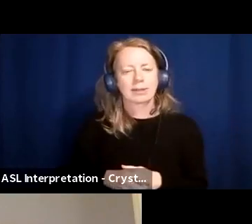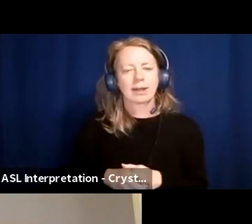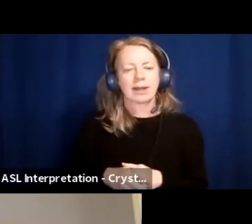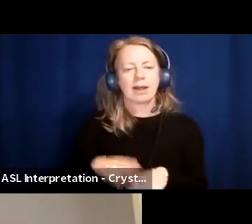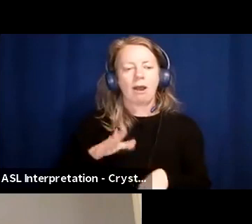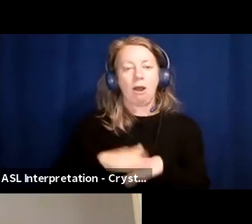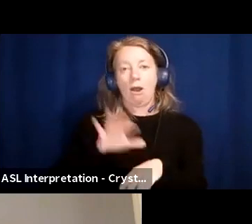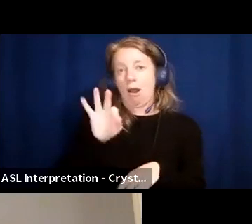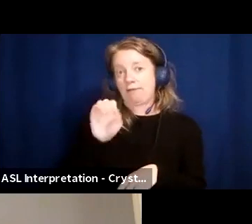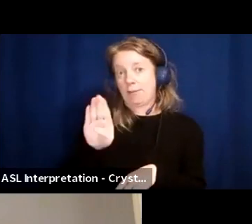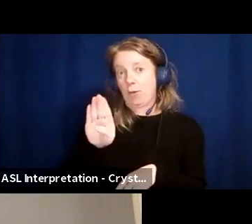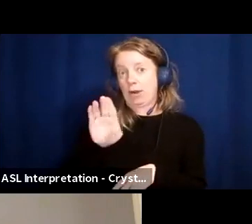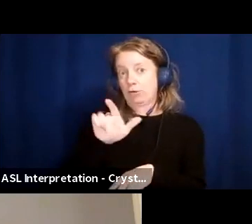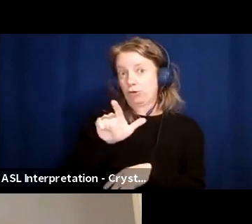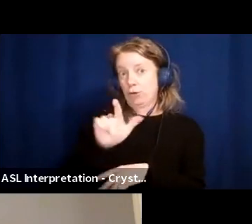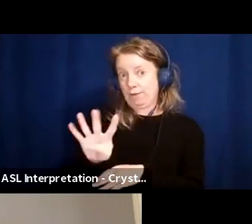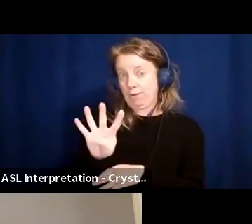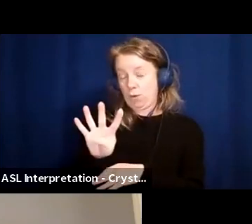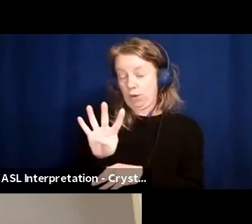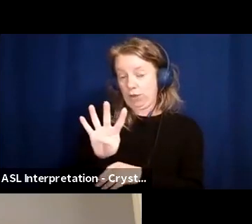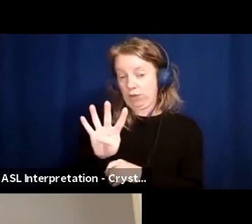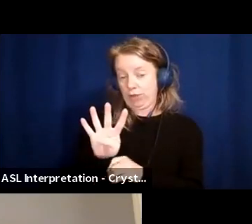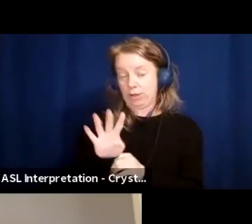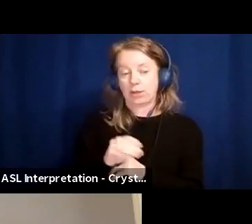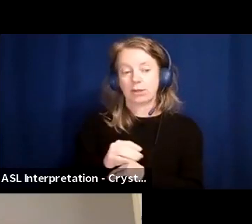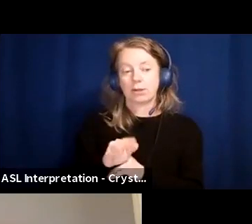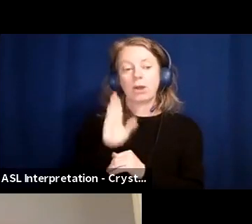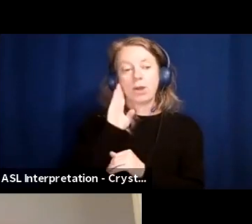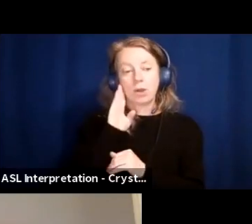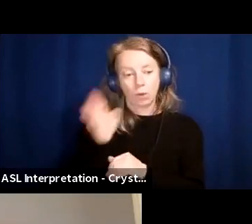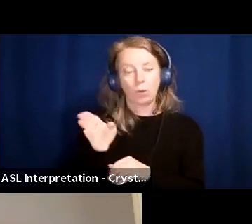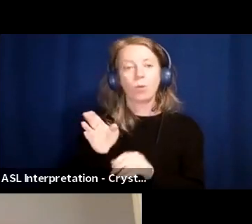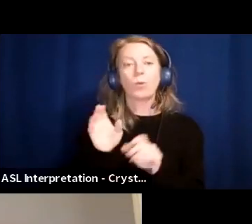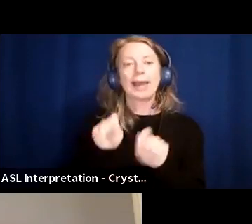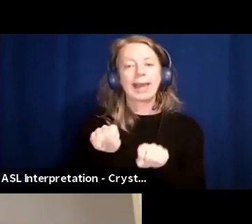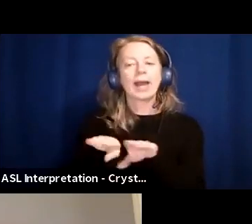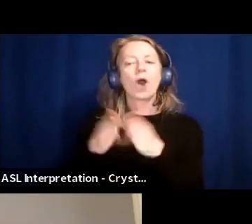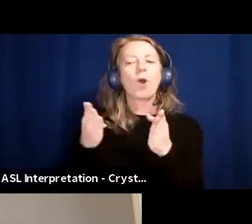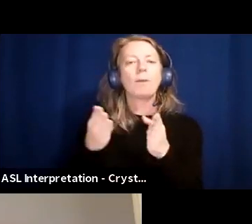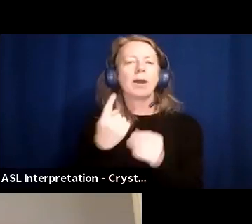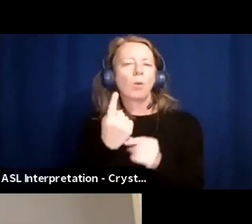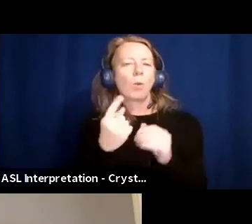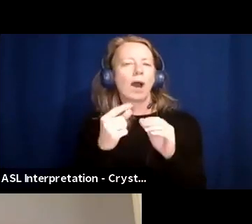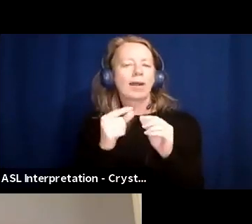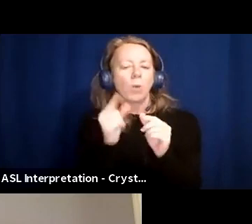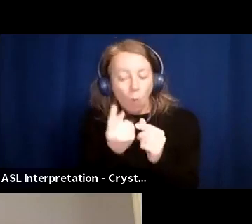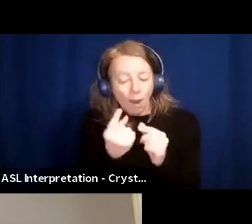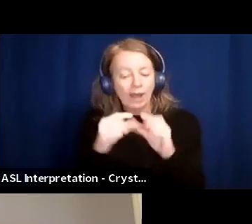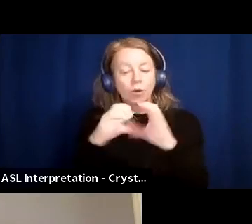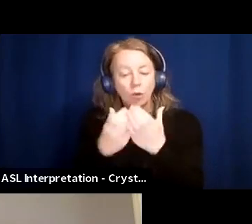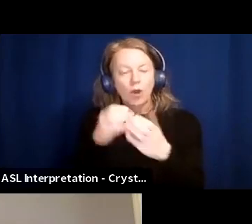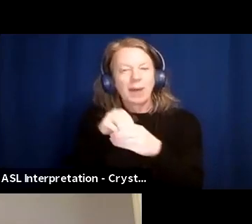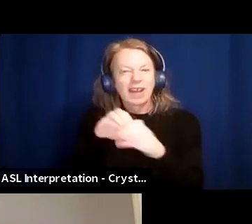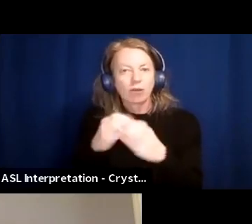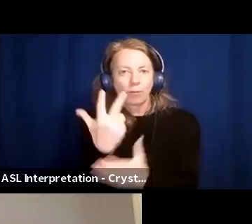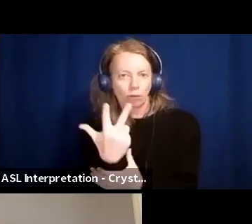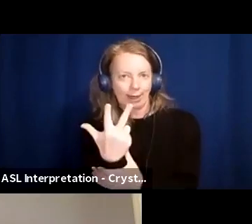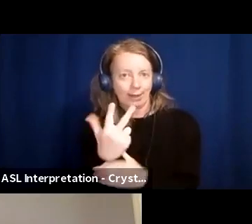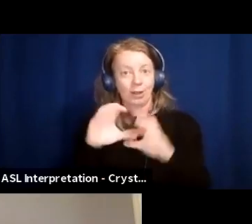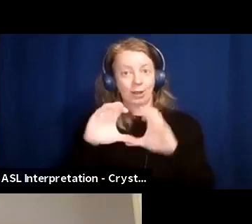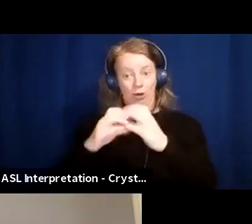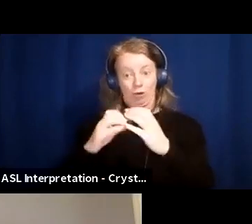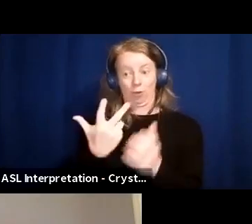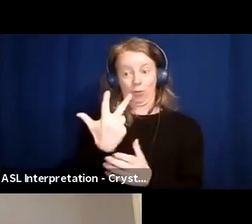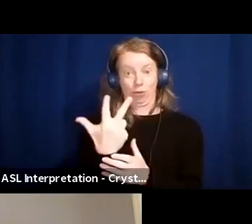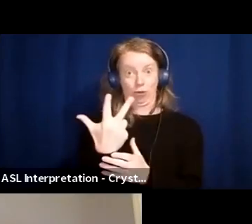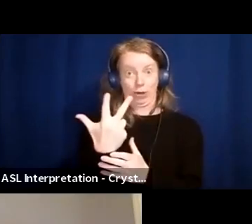the 24th. We're gonna open one of the groups in group 3. So group 3 has a